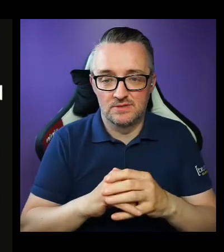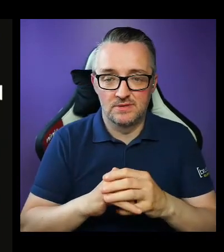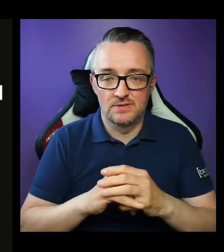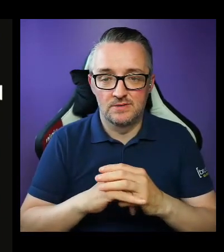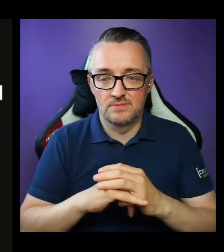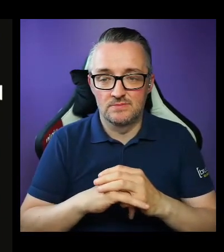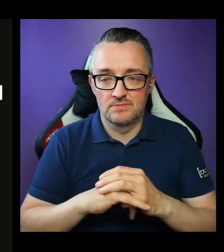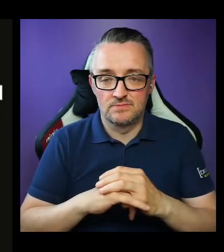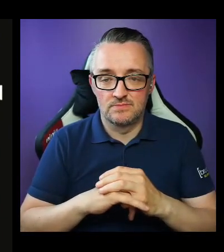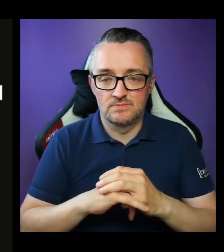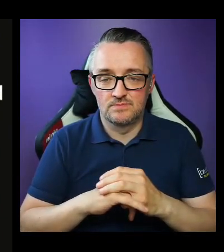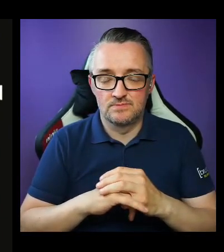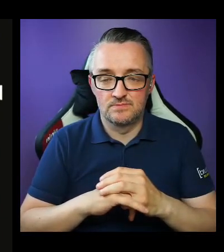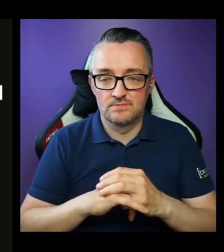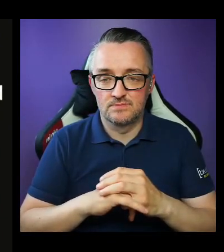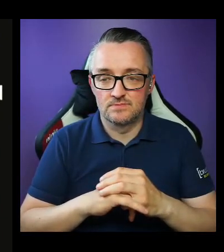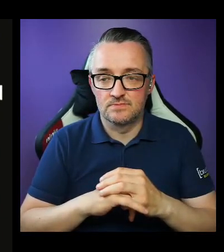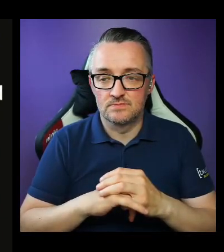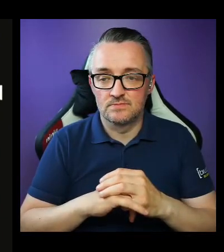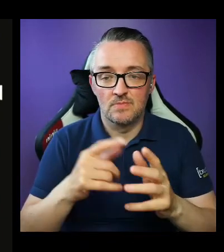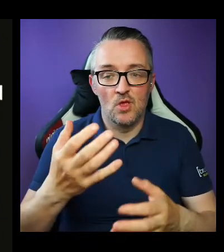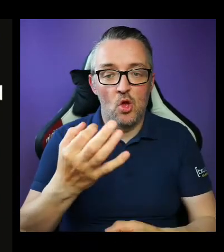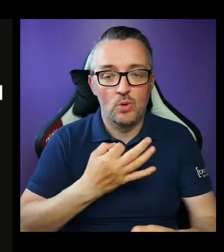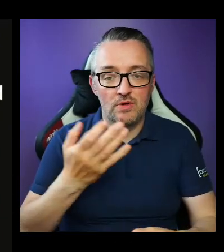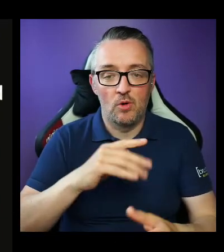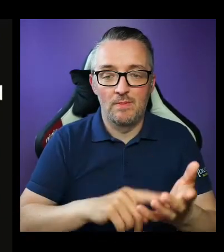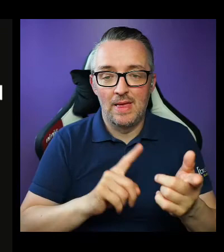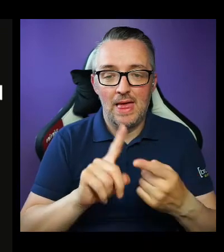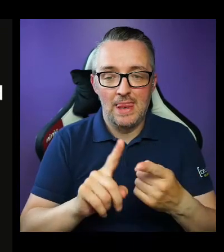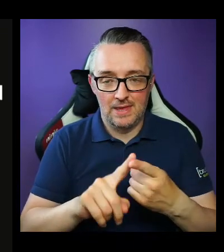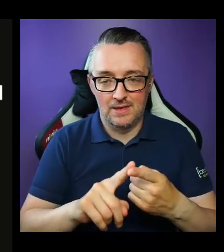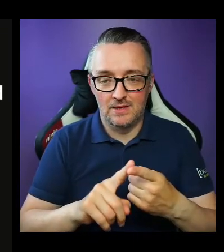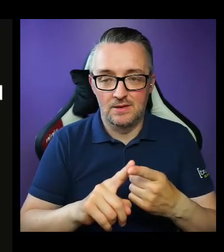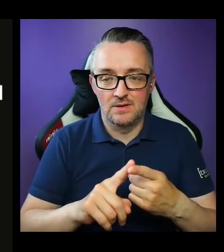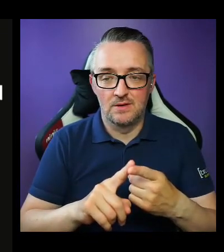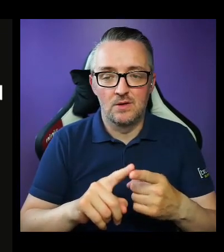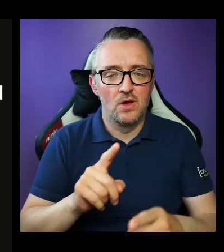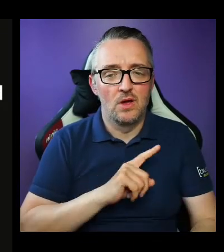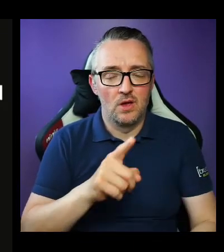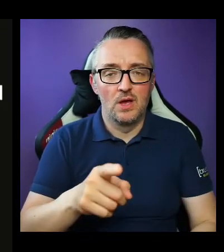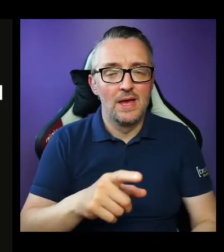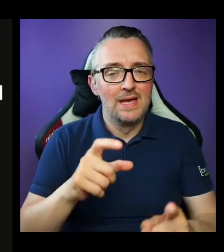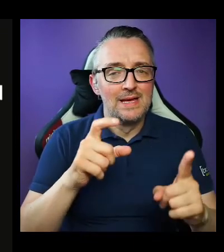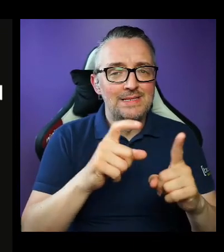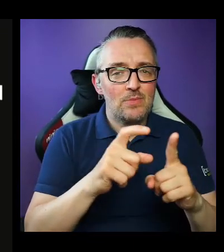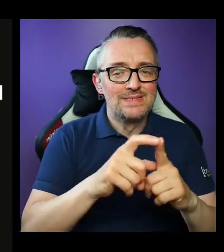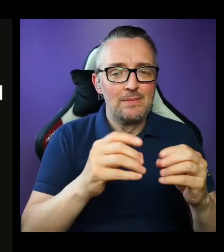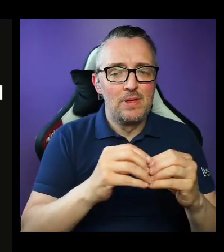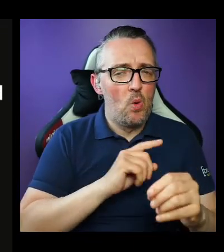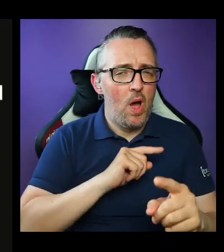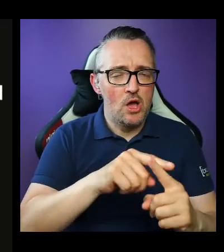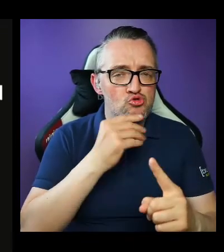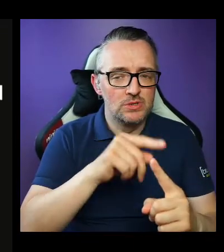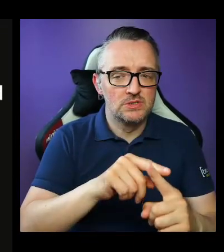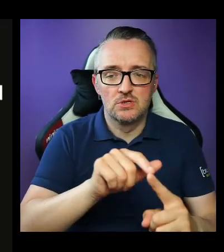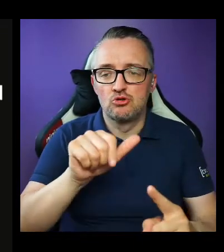can look up to. So we have a question from Lee, who's saying, why should we use DynamoDB instead